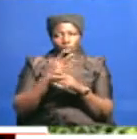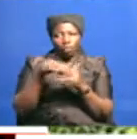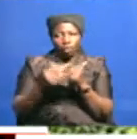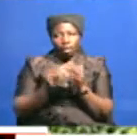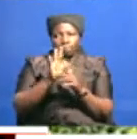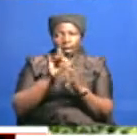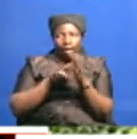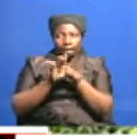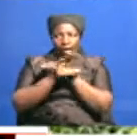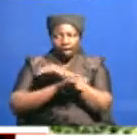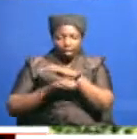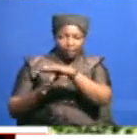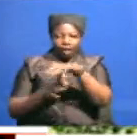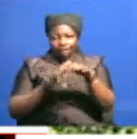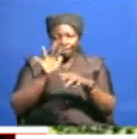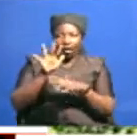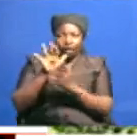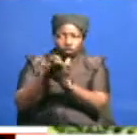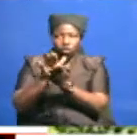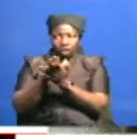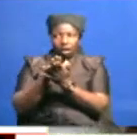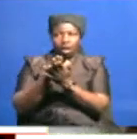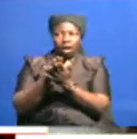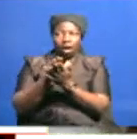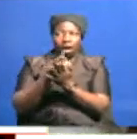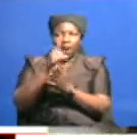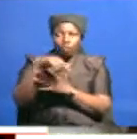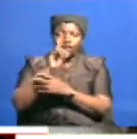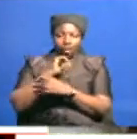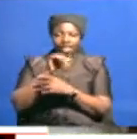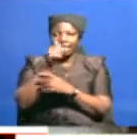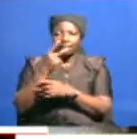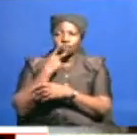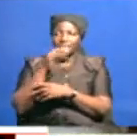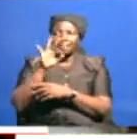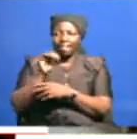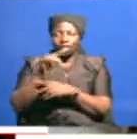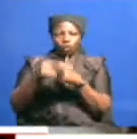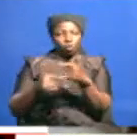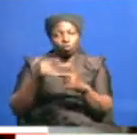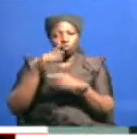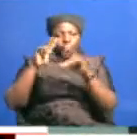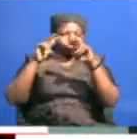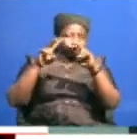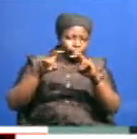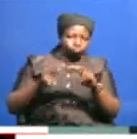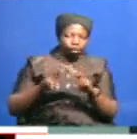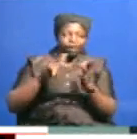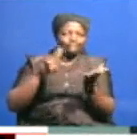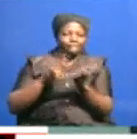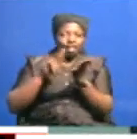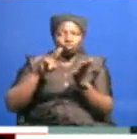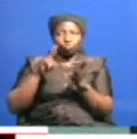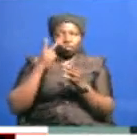far, five warehouses have been accredited, while 230 are still undergoing vetting and verification to operate. We want